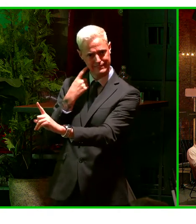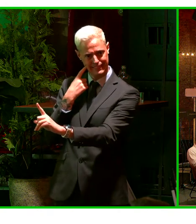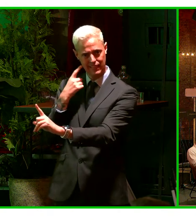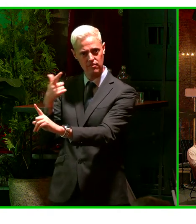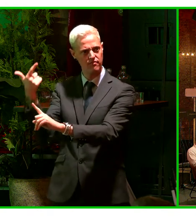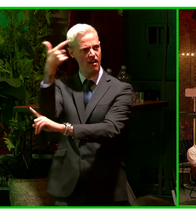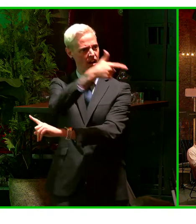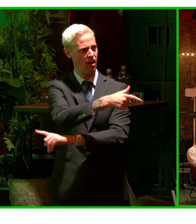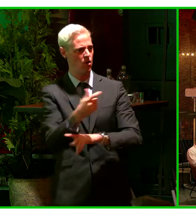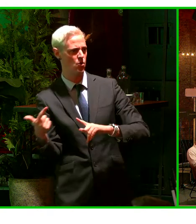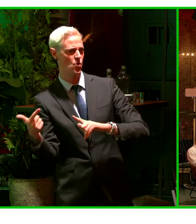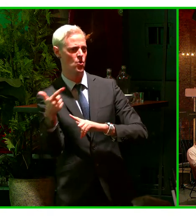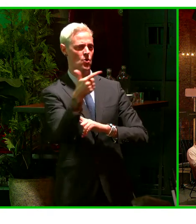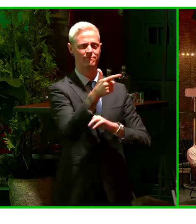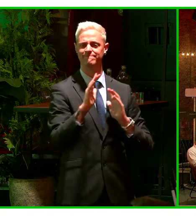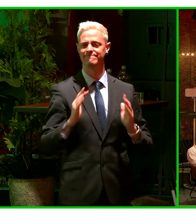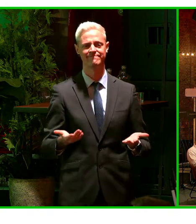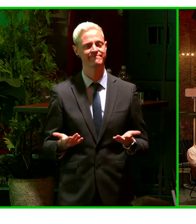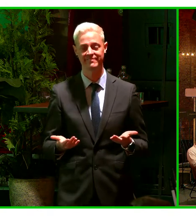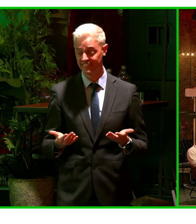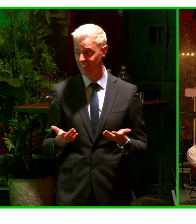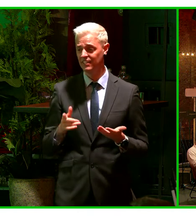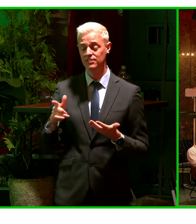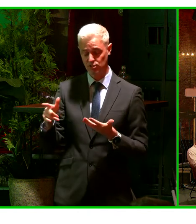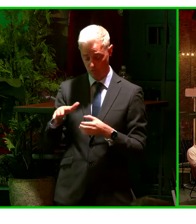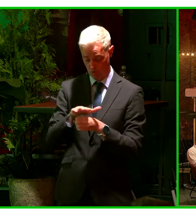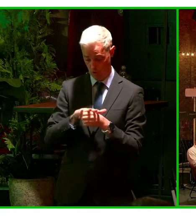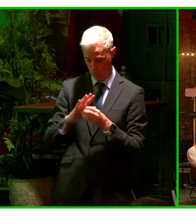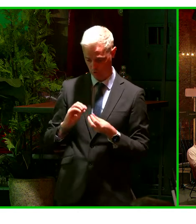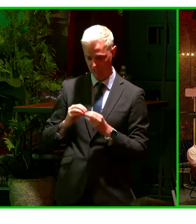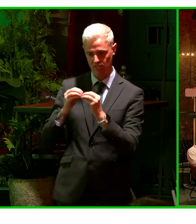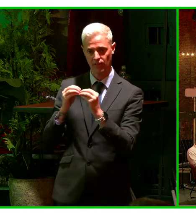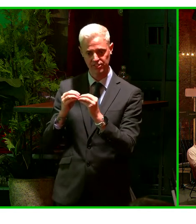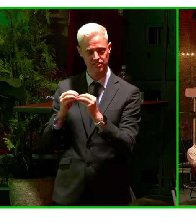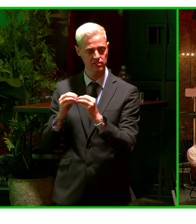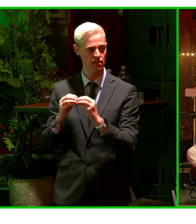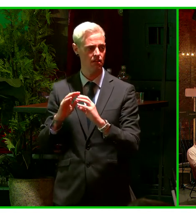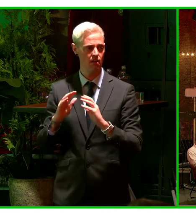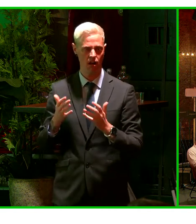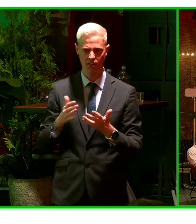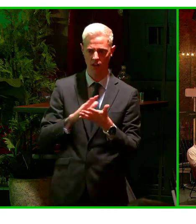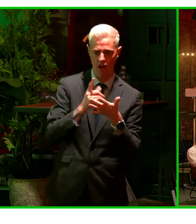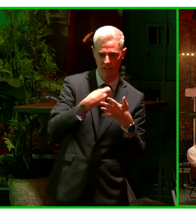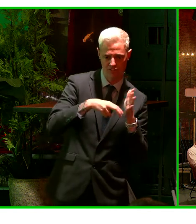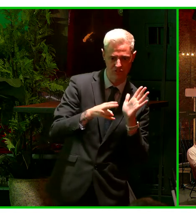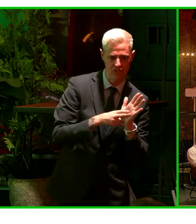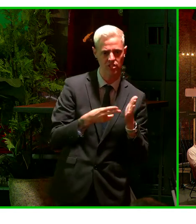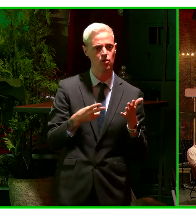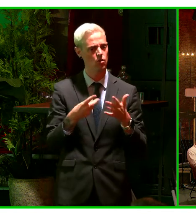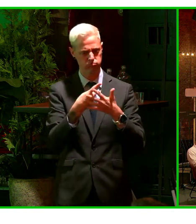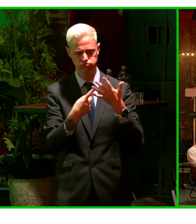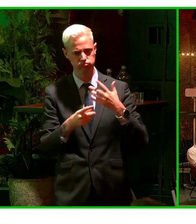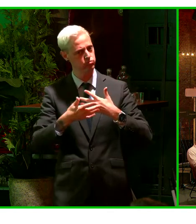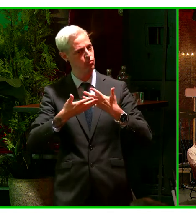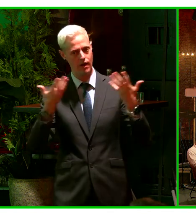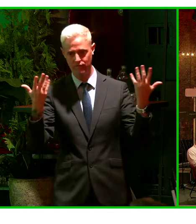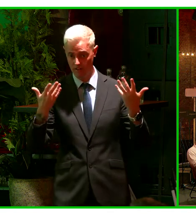all part of everything working together, but clearly local generation, whether it's electricity or whether it's hydrogen, has a really important role to